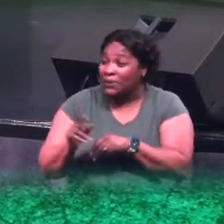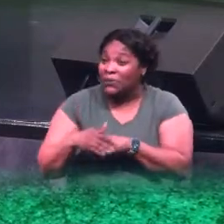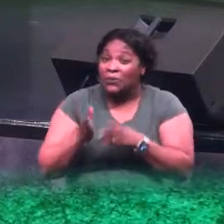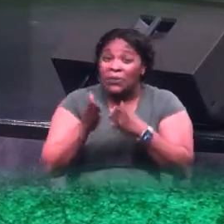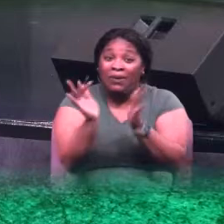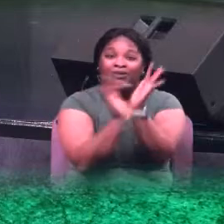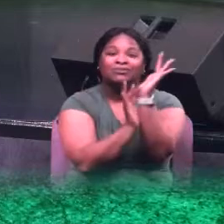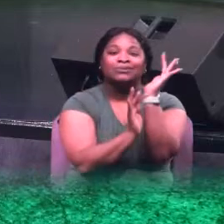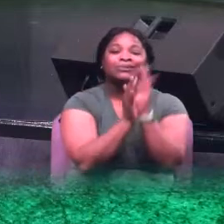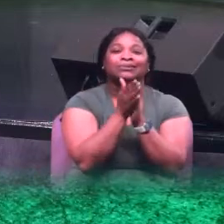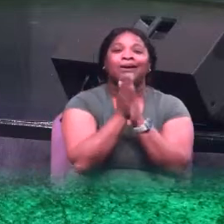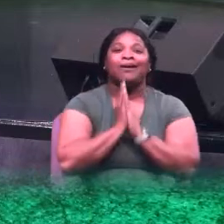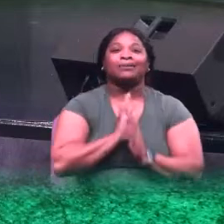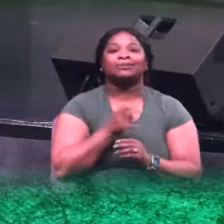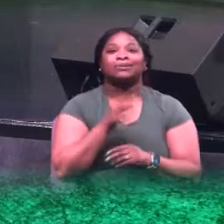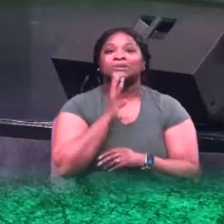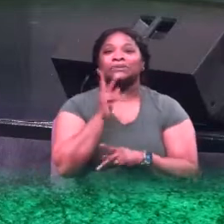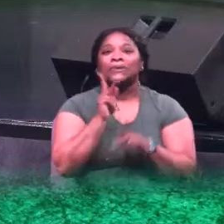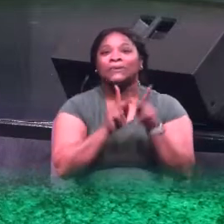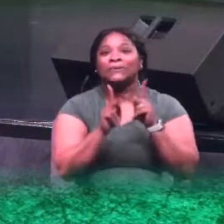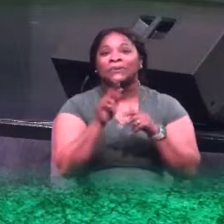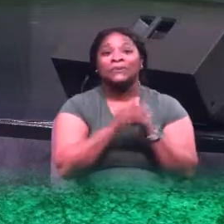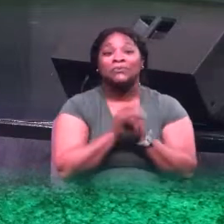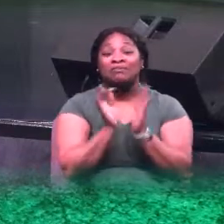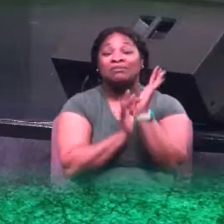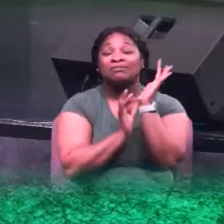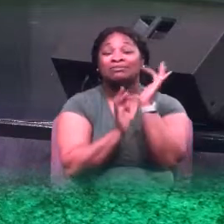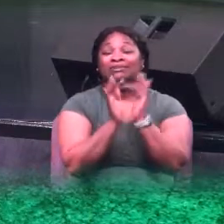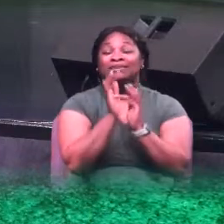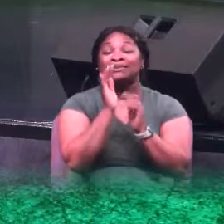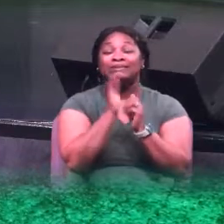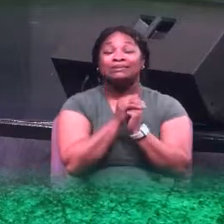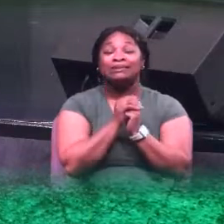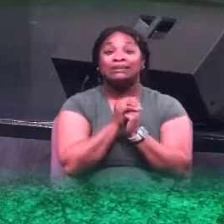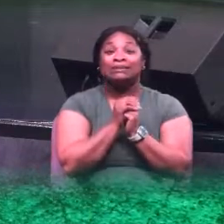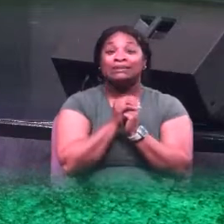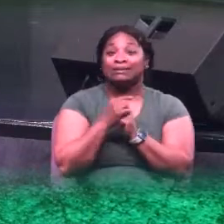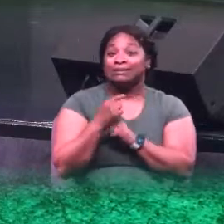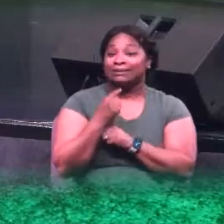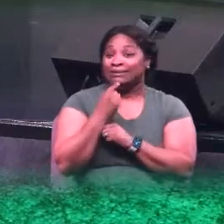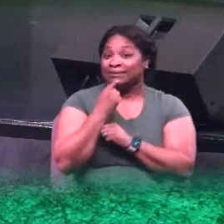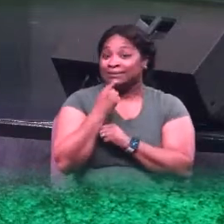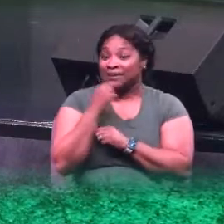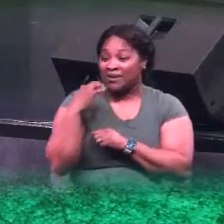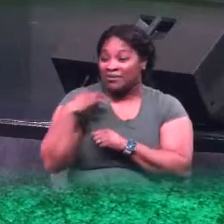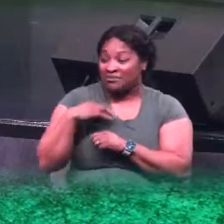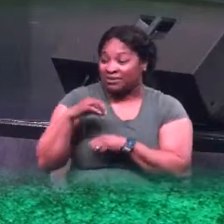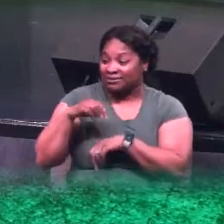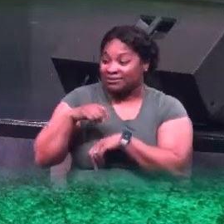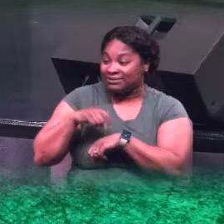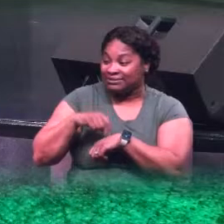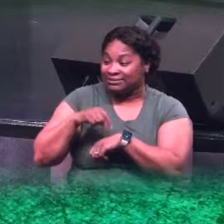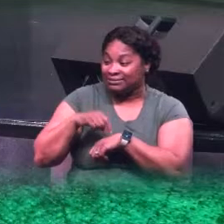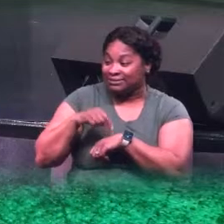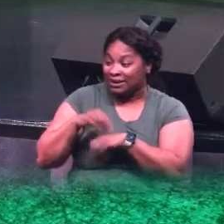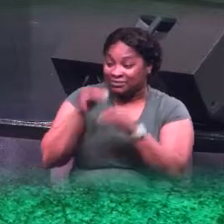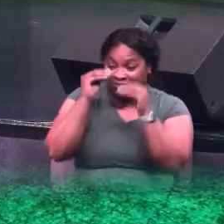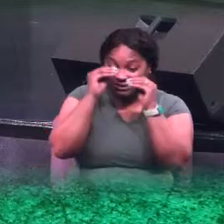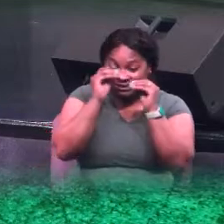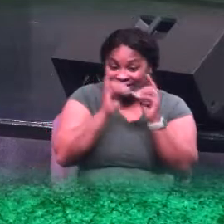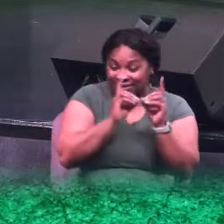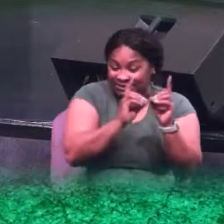way Jesus asked us to talk to people? Jesus is intentionally investing time to teach